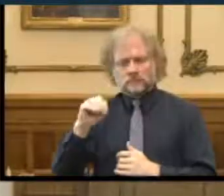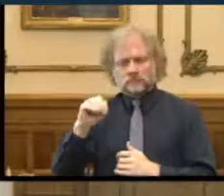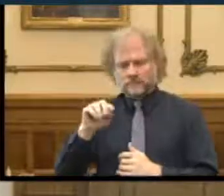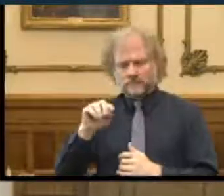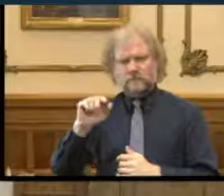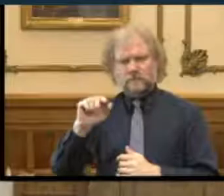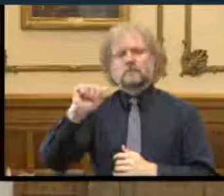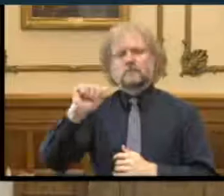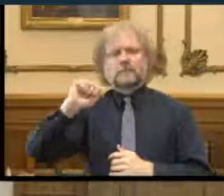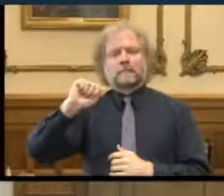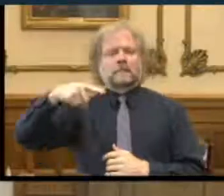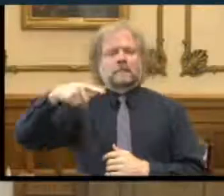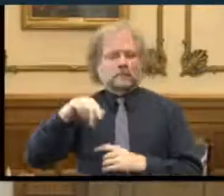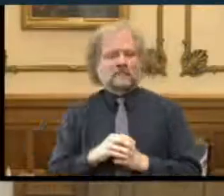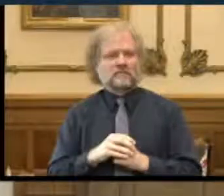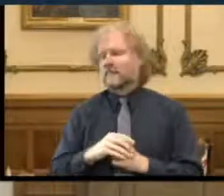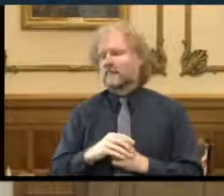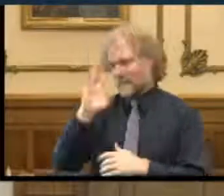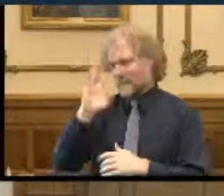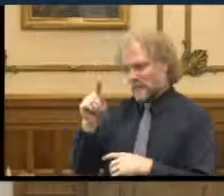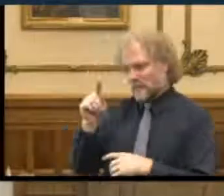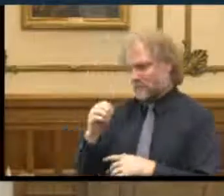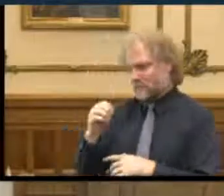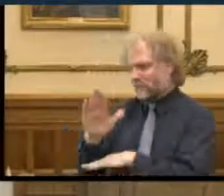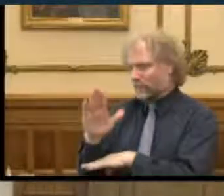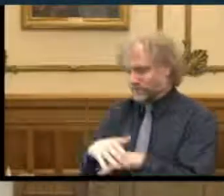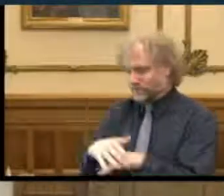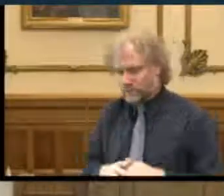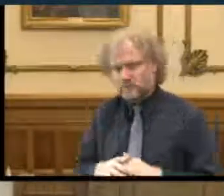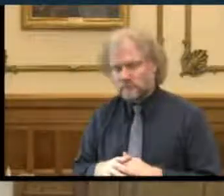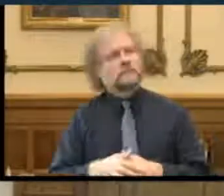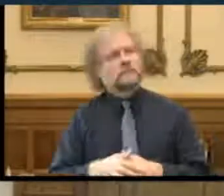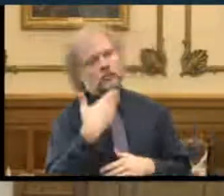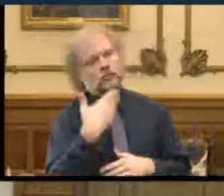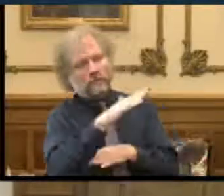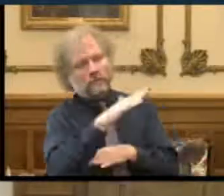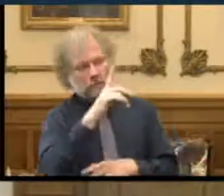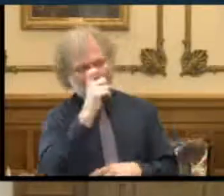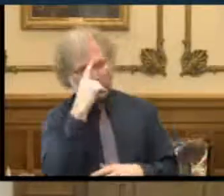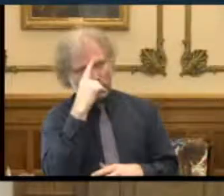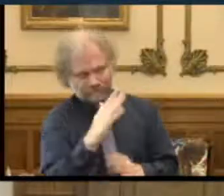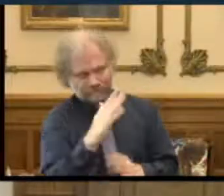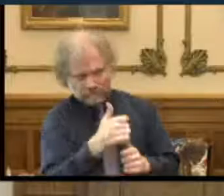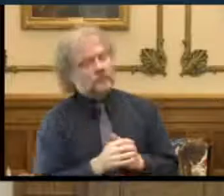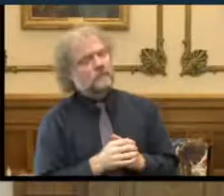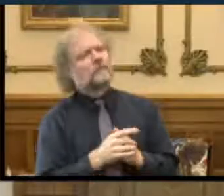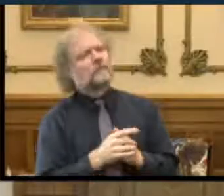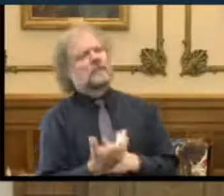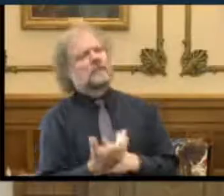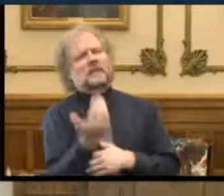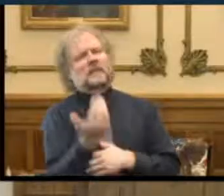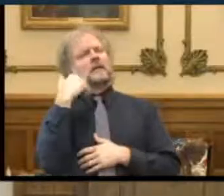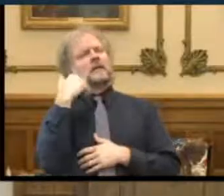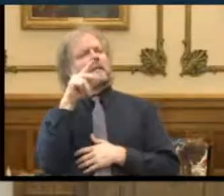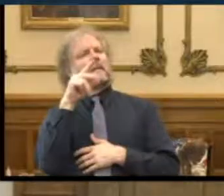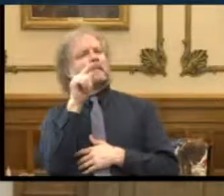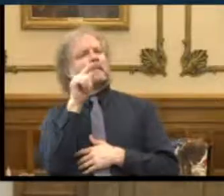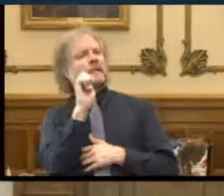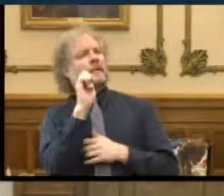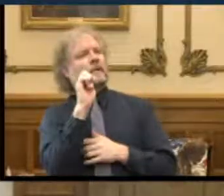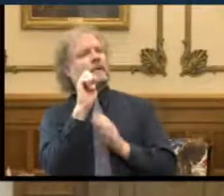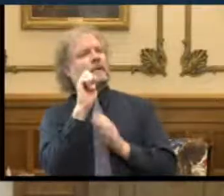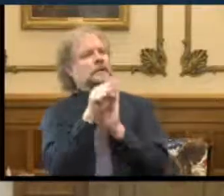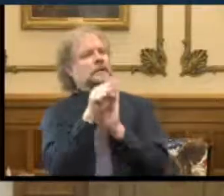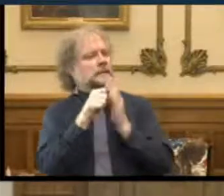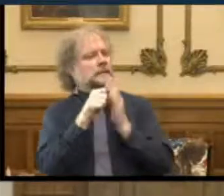Associated Press. Hi, Tom. Good afternoon. Good afternoon, Governor. At the last update, the state still